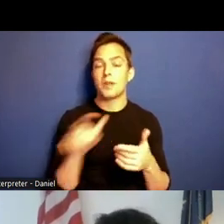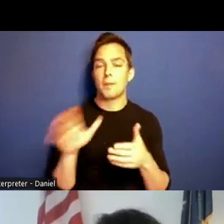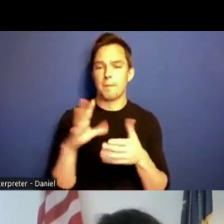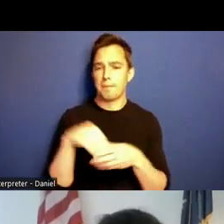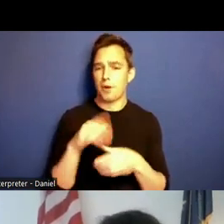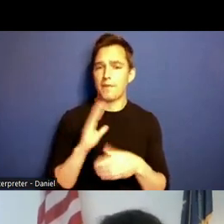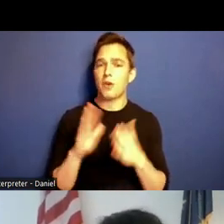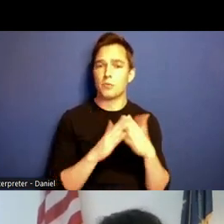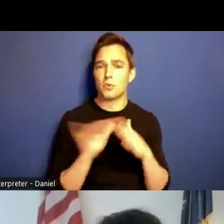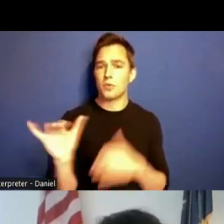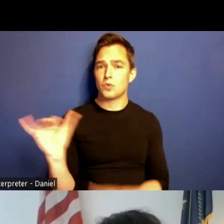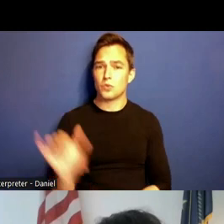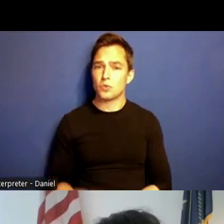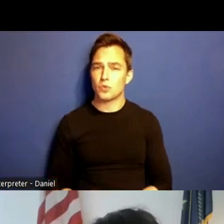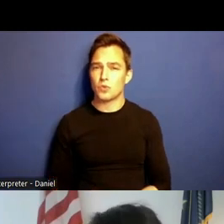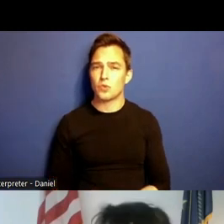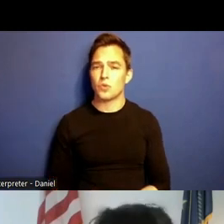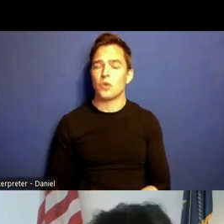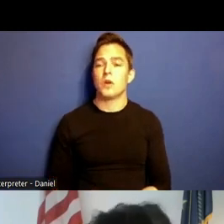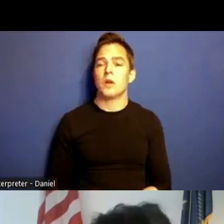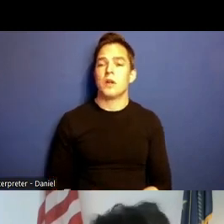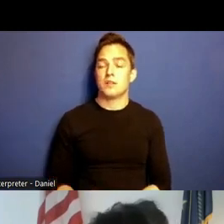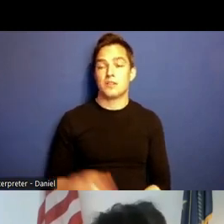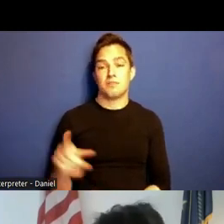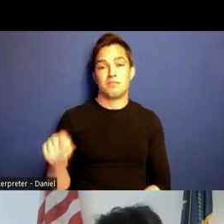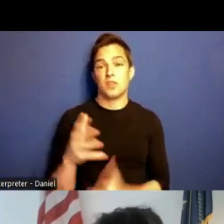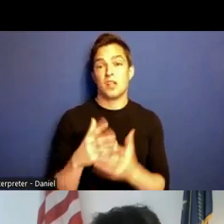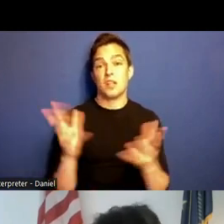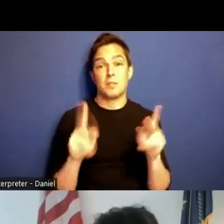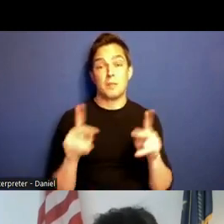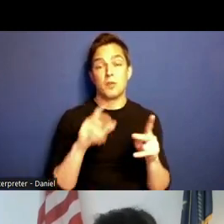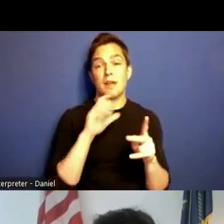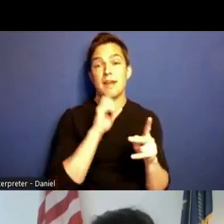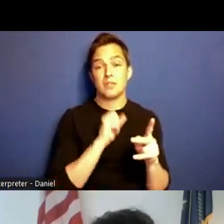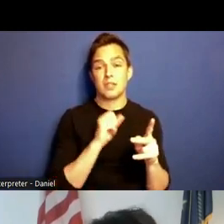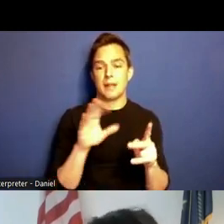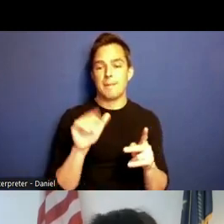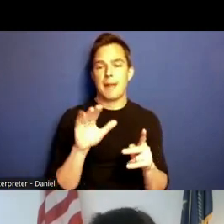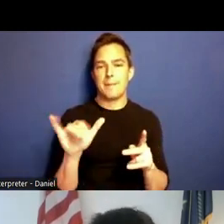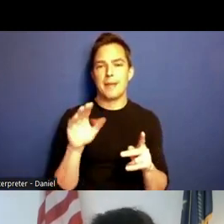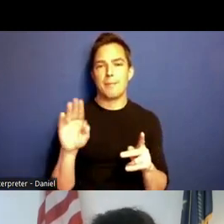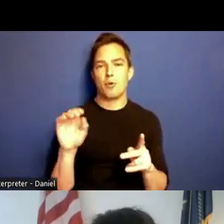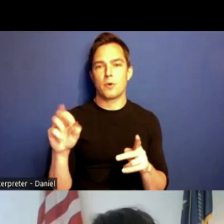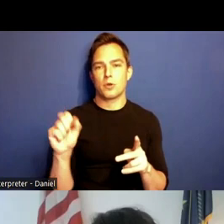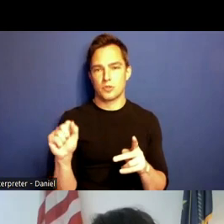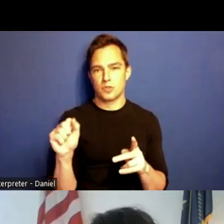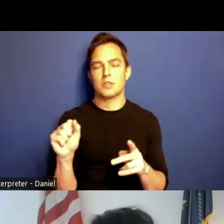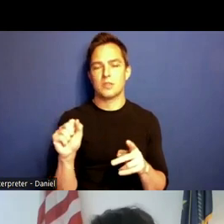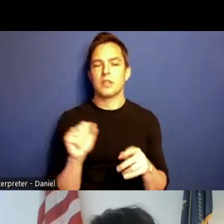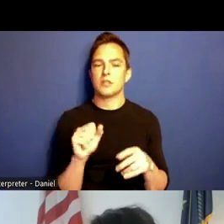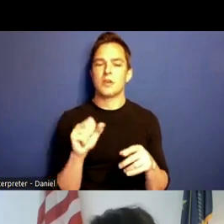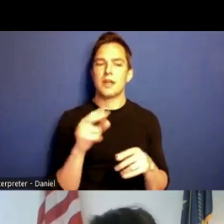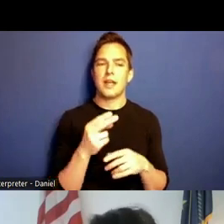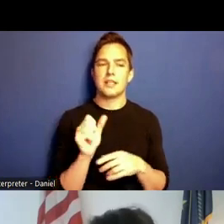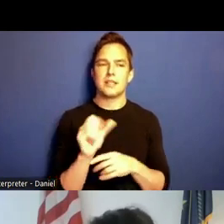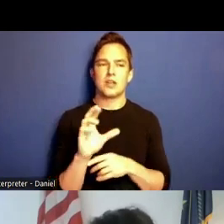right? And there's a lot of people who are aging, baby boomers. And so the HSRC connects people